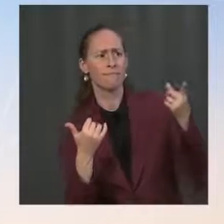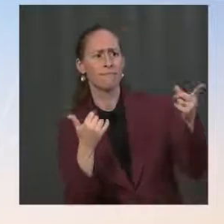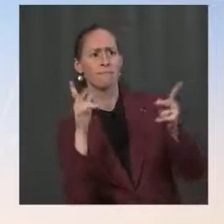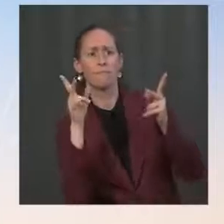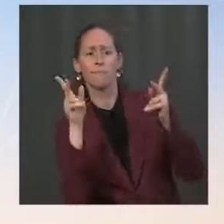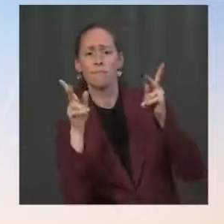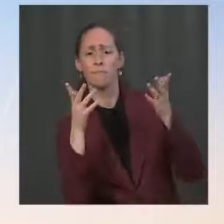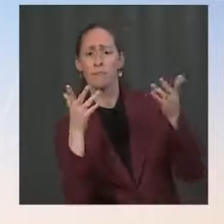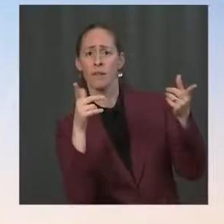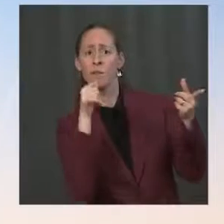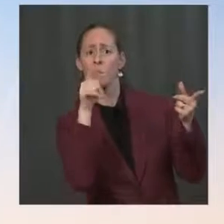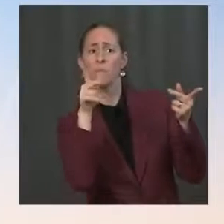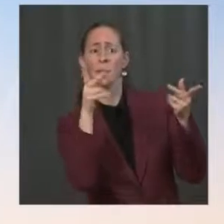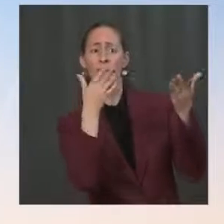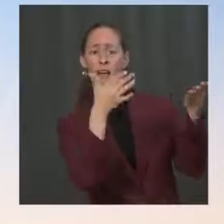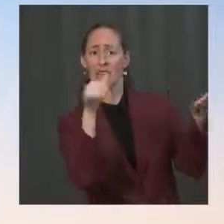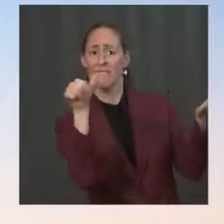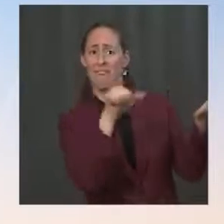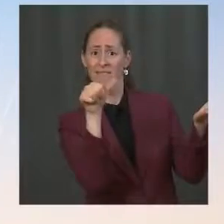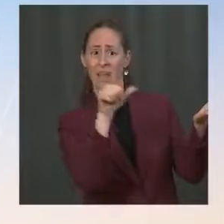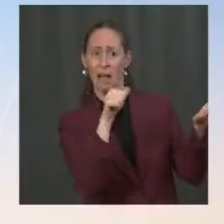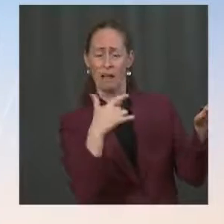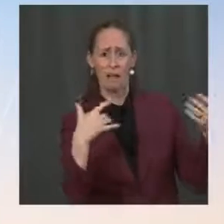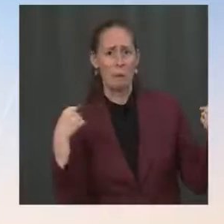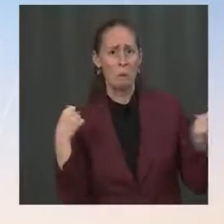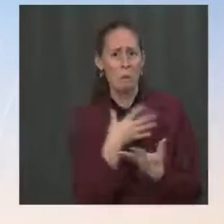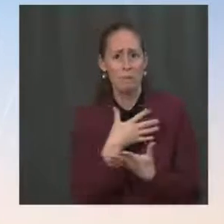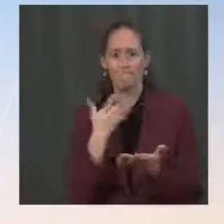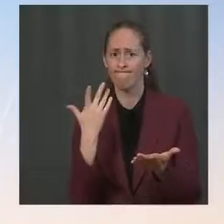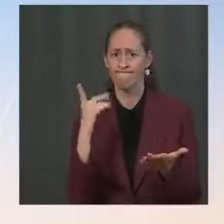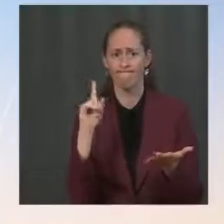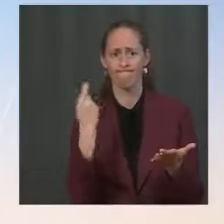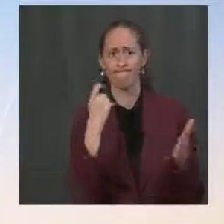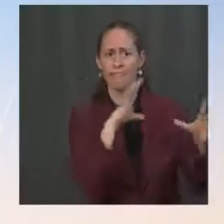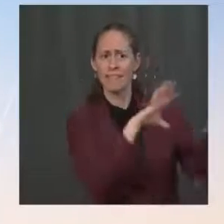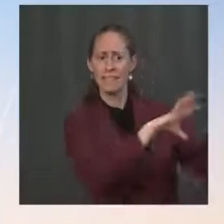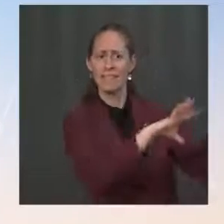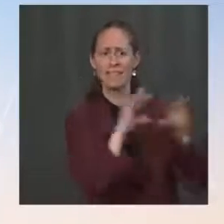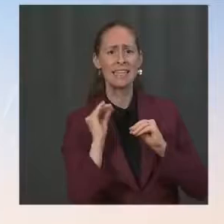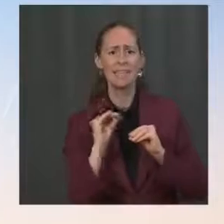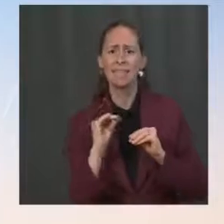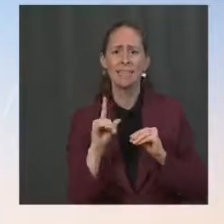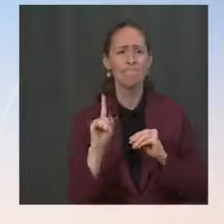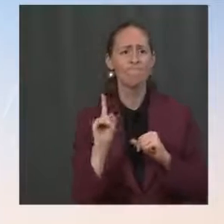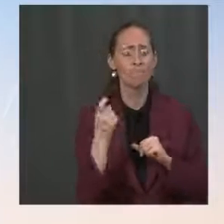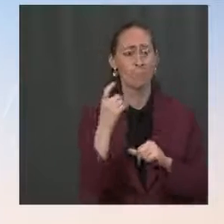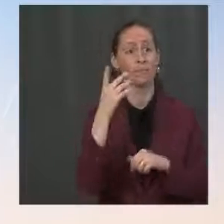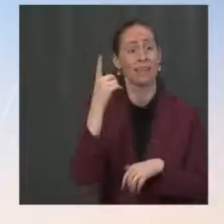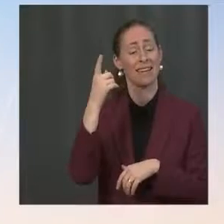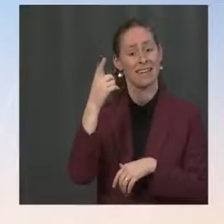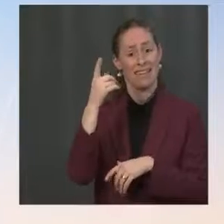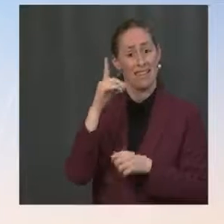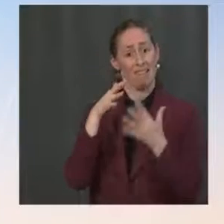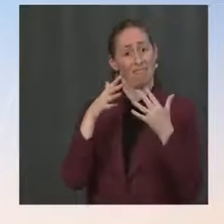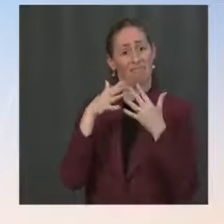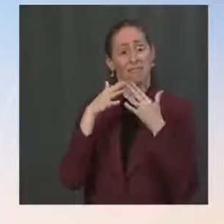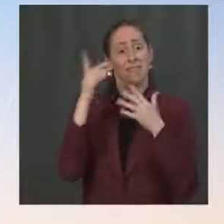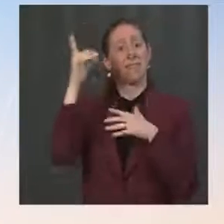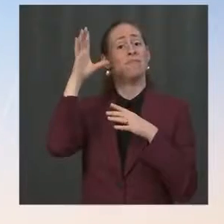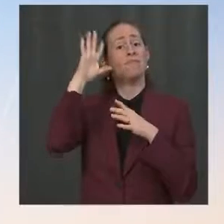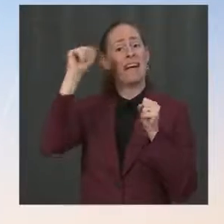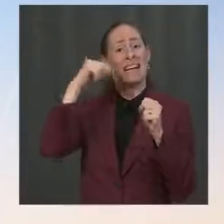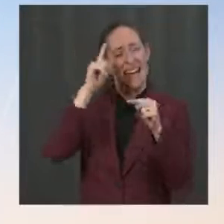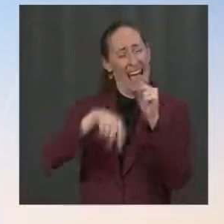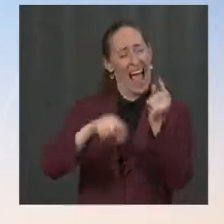The president said getting every single person out can't be guaranteed of anybody. Was he